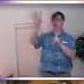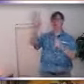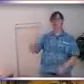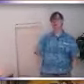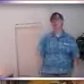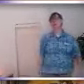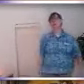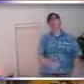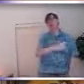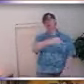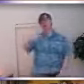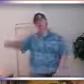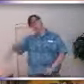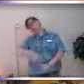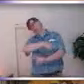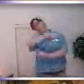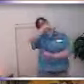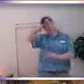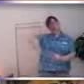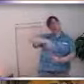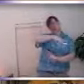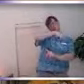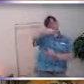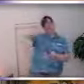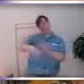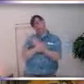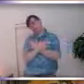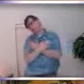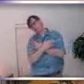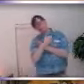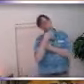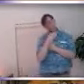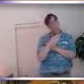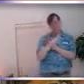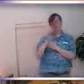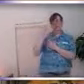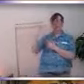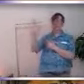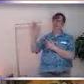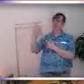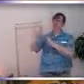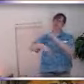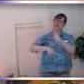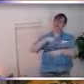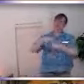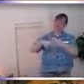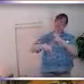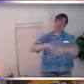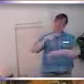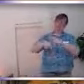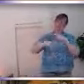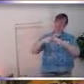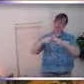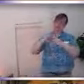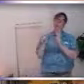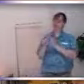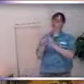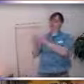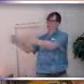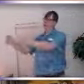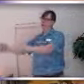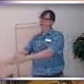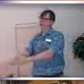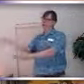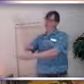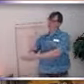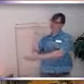Everything revolves around love. And that's how the world goes back to the beginning, heaven on